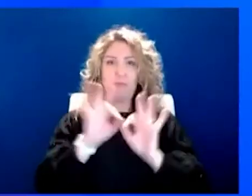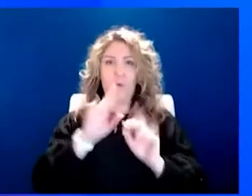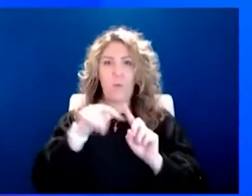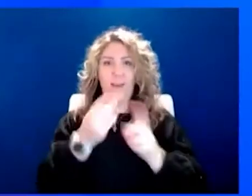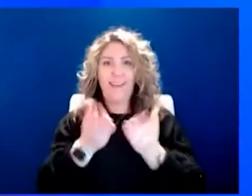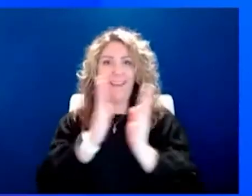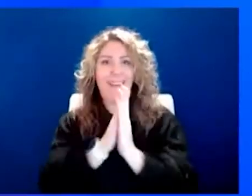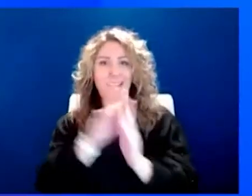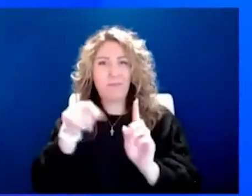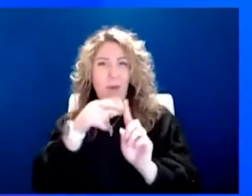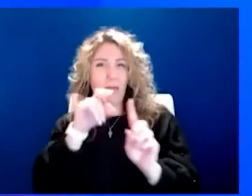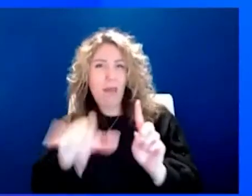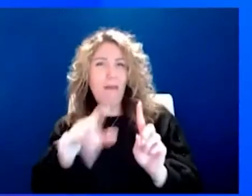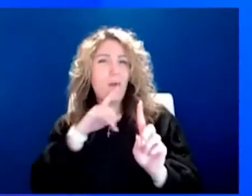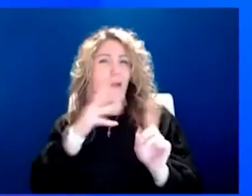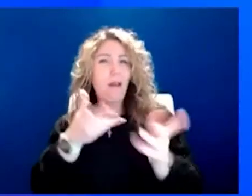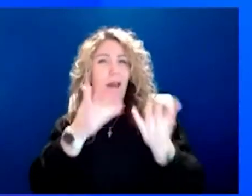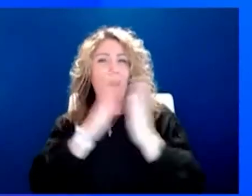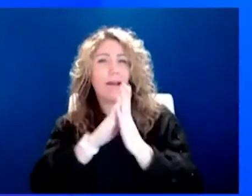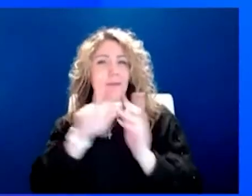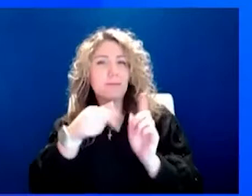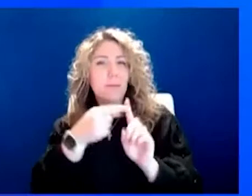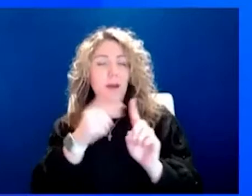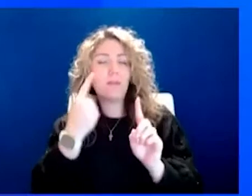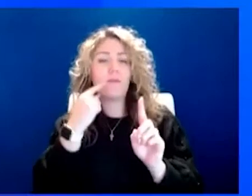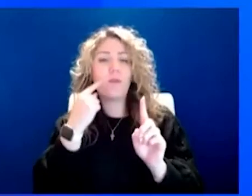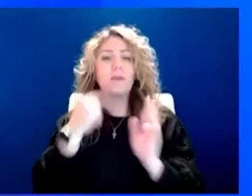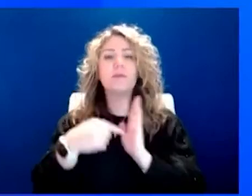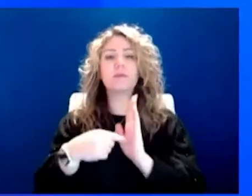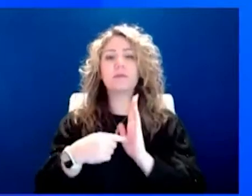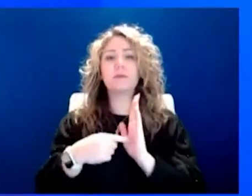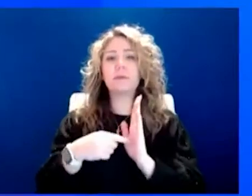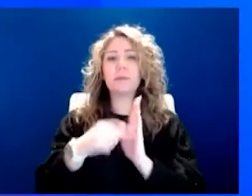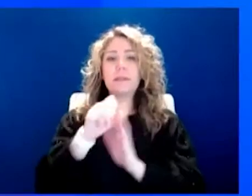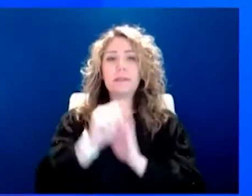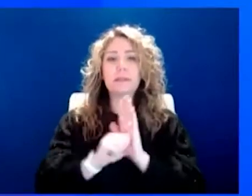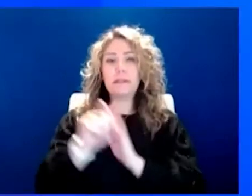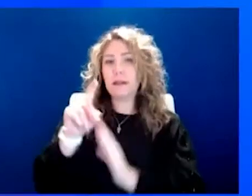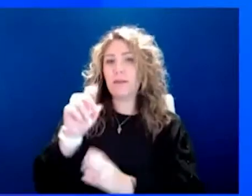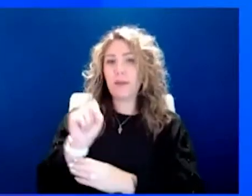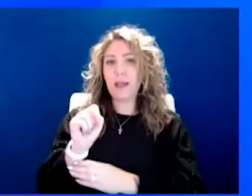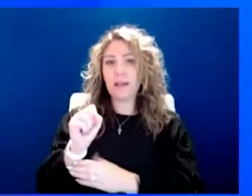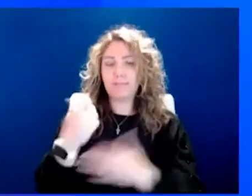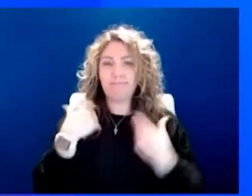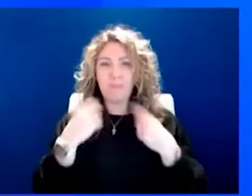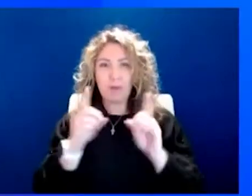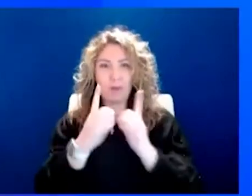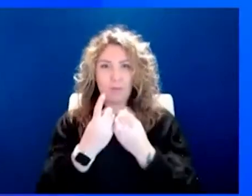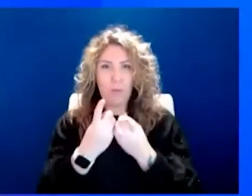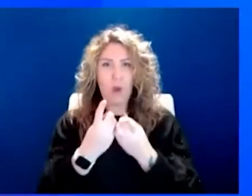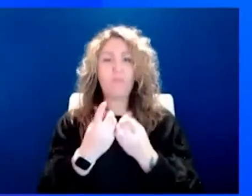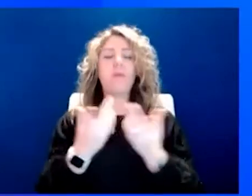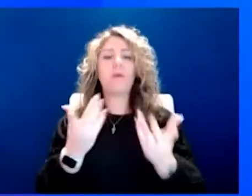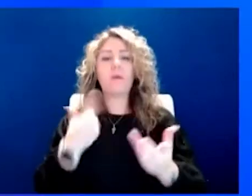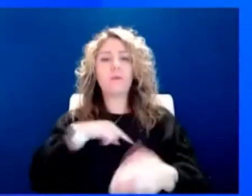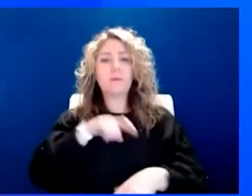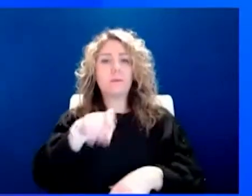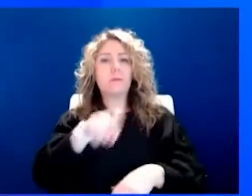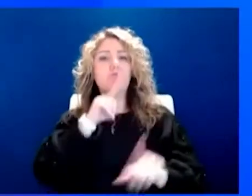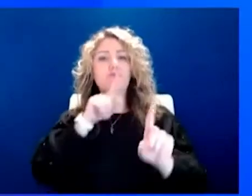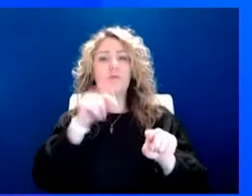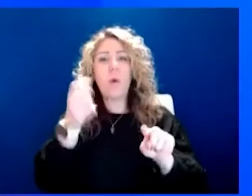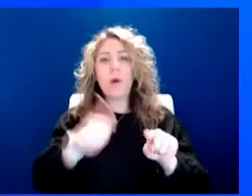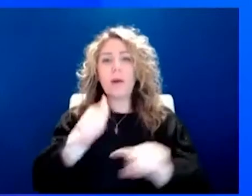are they asking about? So for instance, the state of Kansas, which is the health department that we work with, we have to report any patient that we